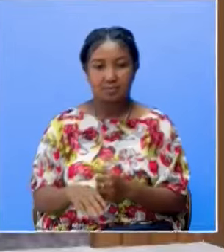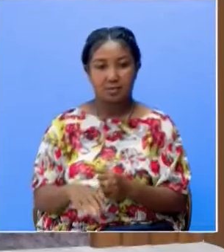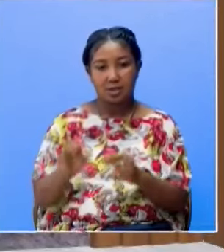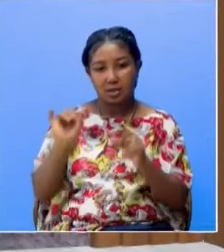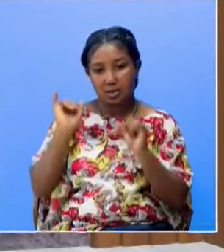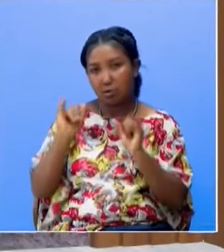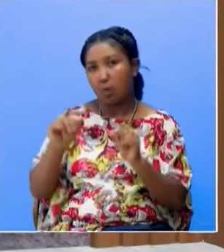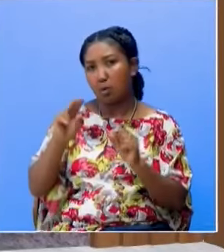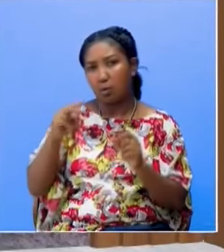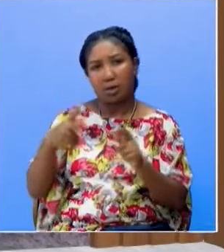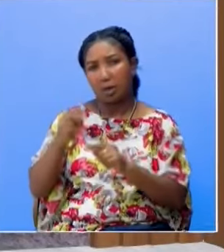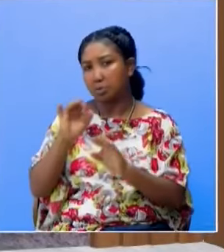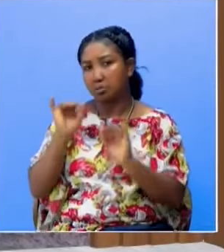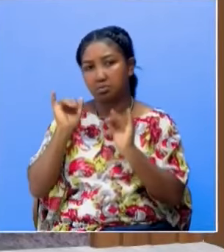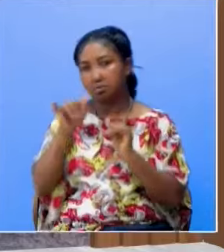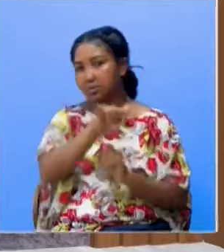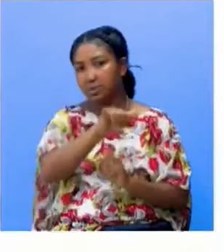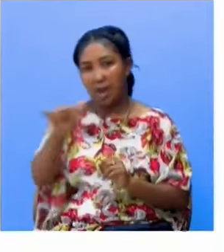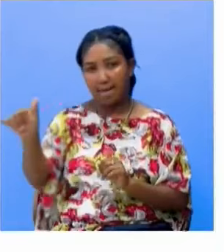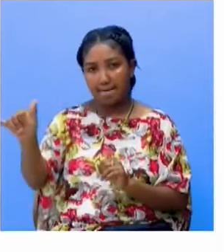cut. Is it clear?